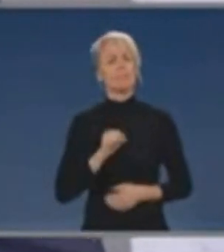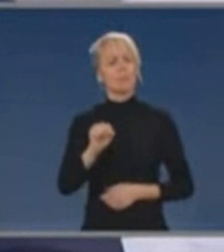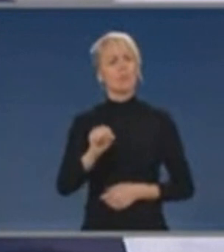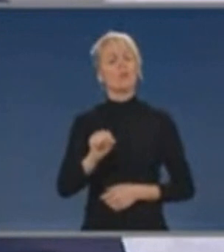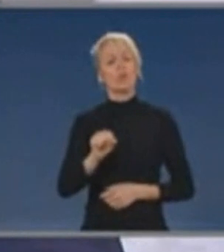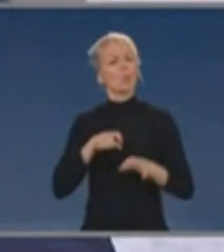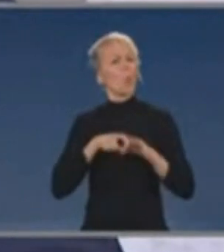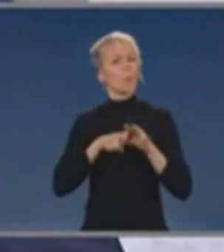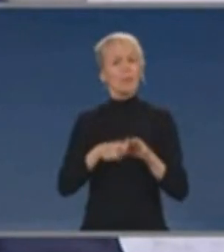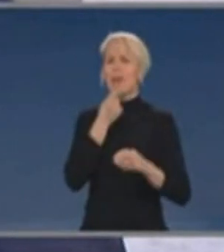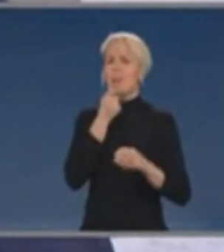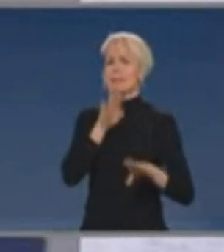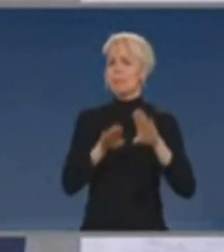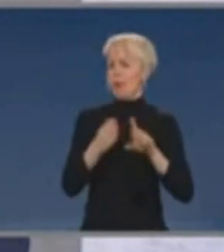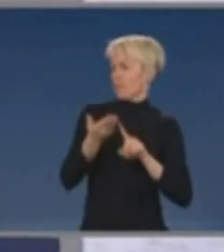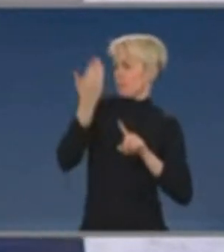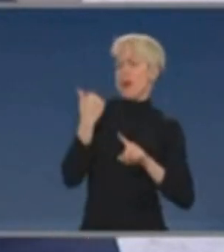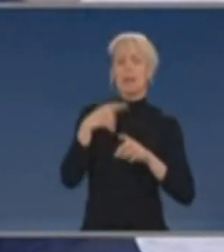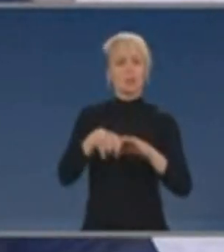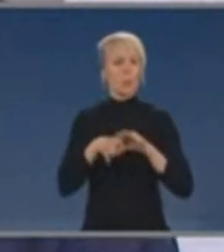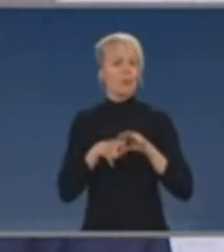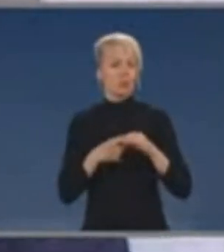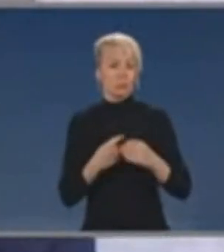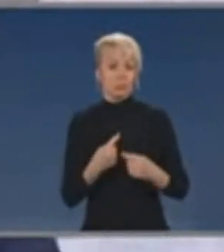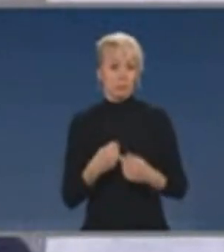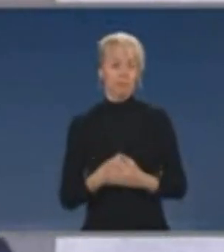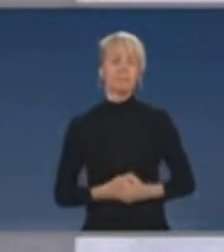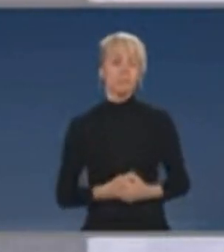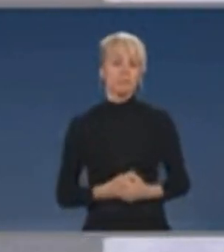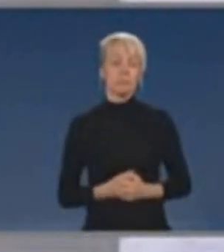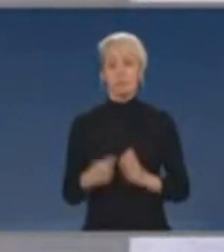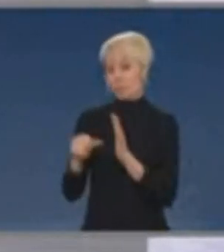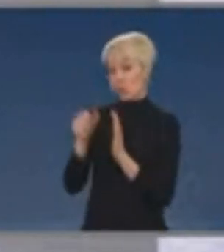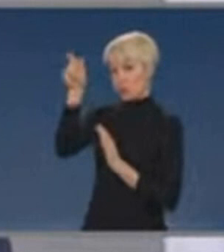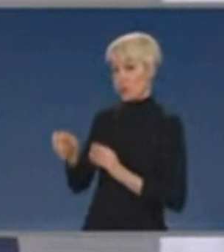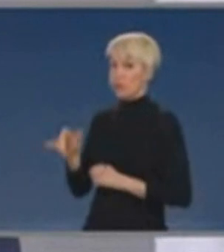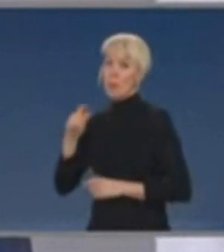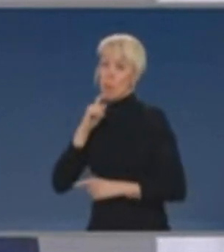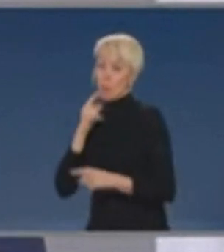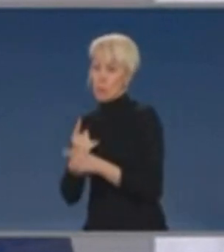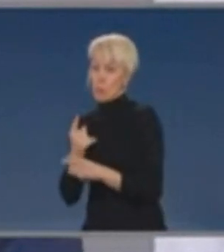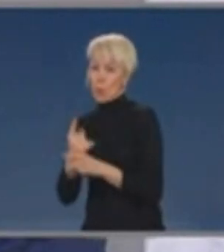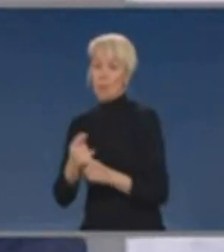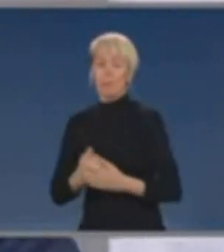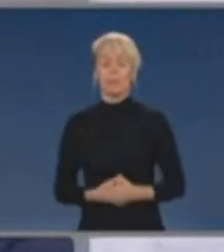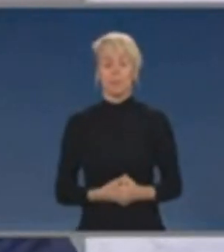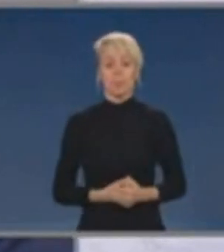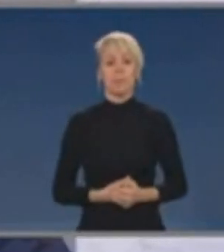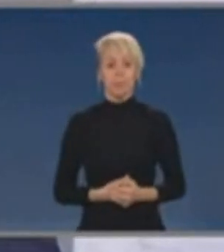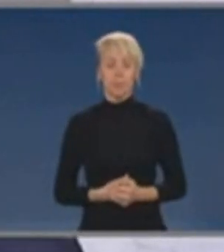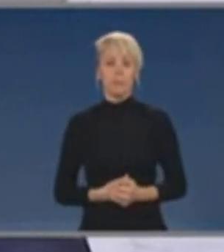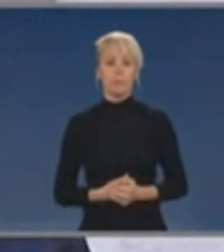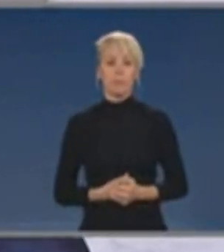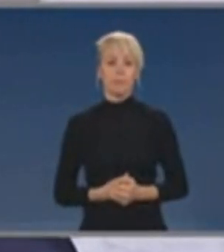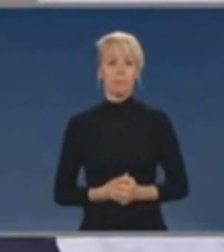question. But in terms of what PBO has released today, and the Treasurer, I'm sure, would like to add to this, I think what the PBO analysis today,